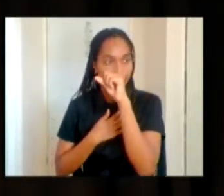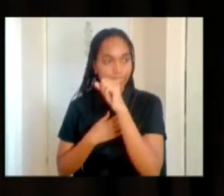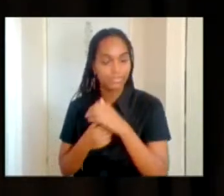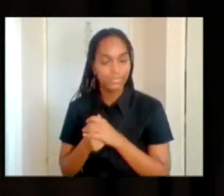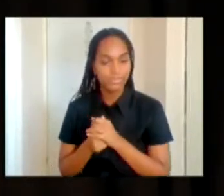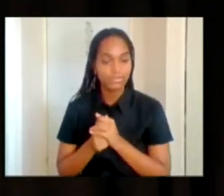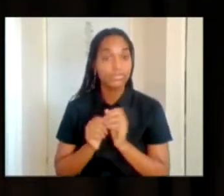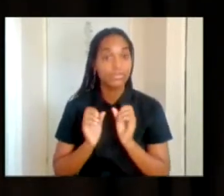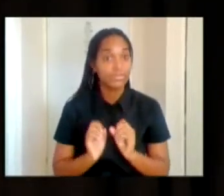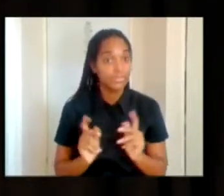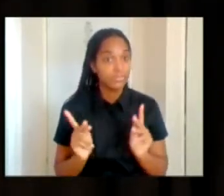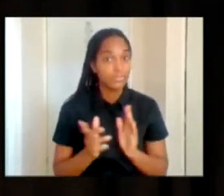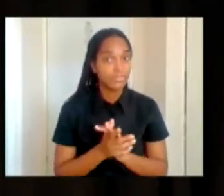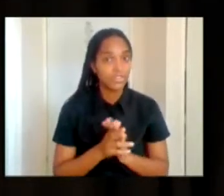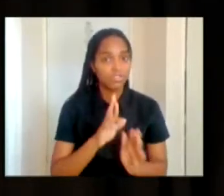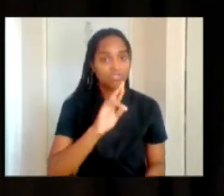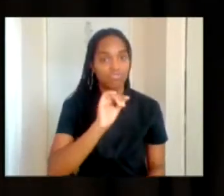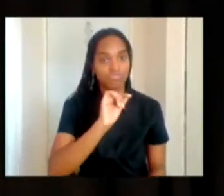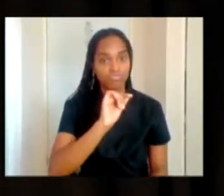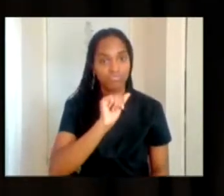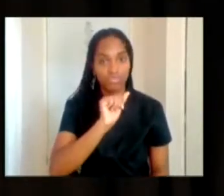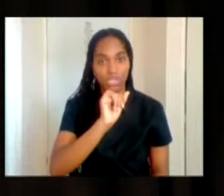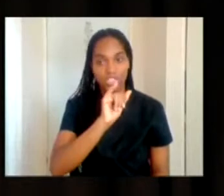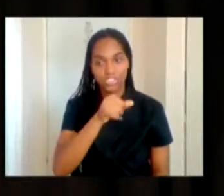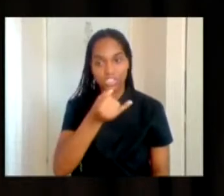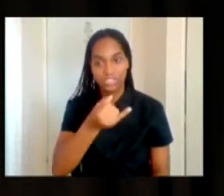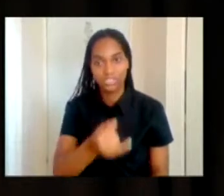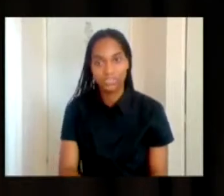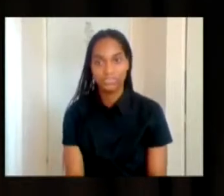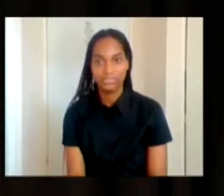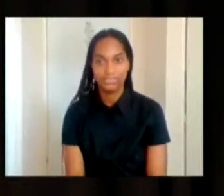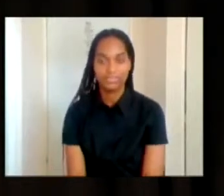Okay, Raj, for some.